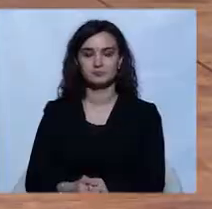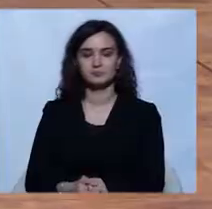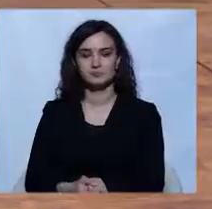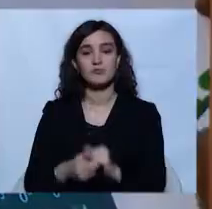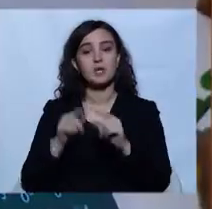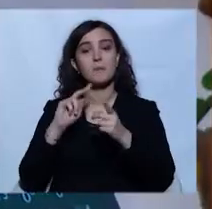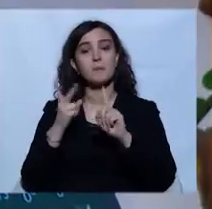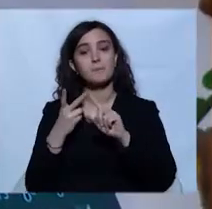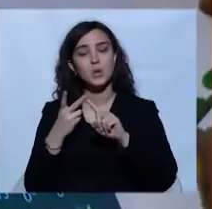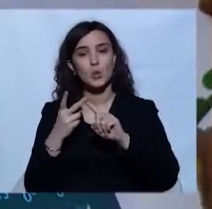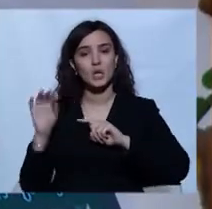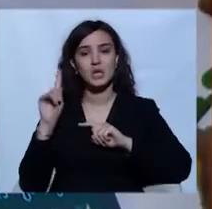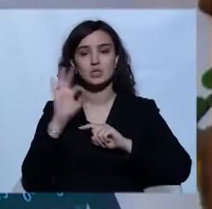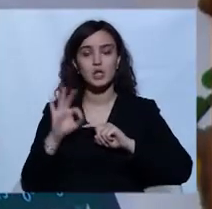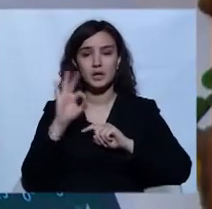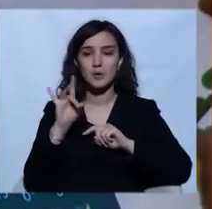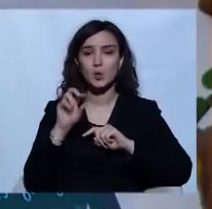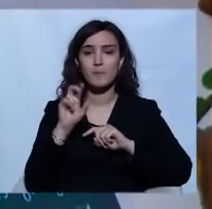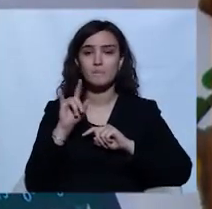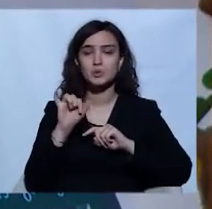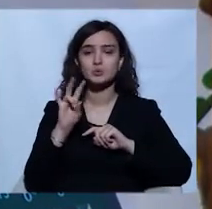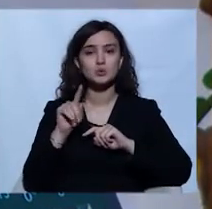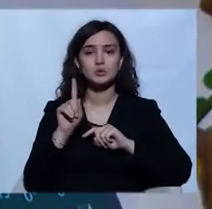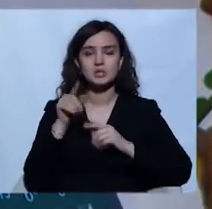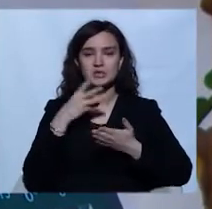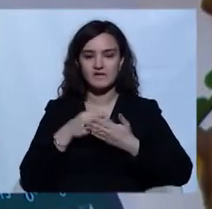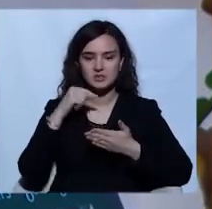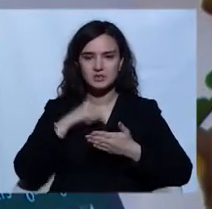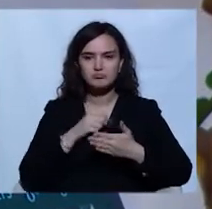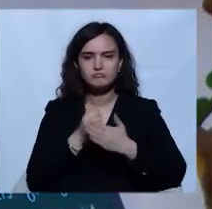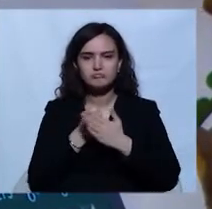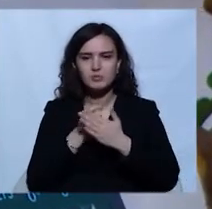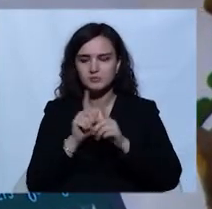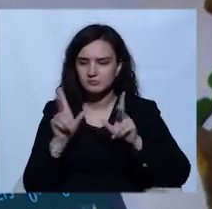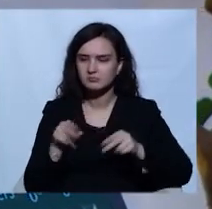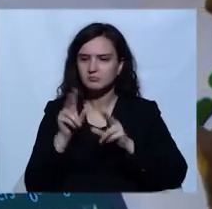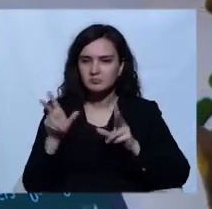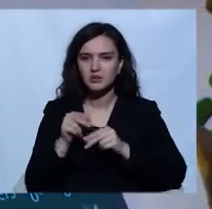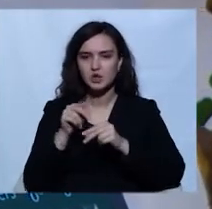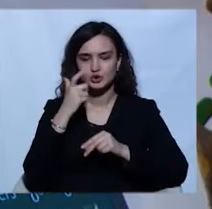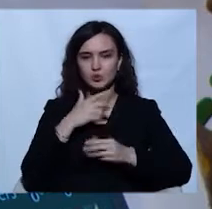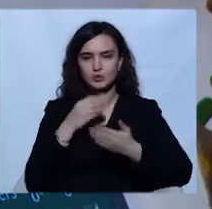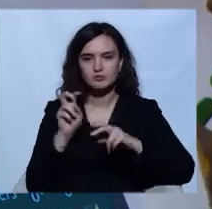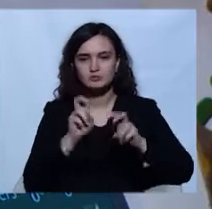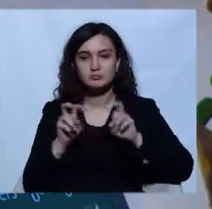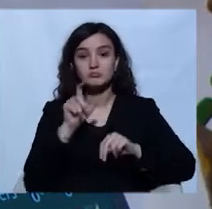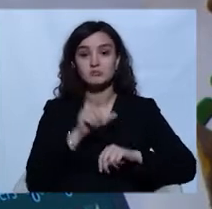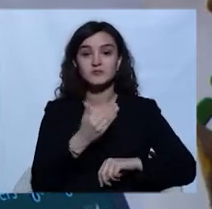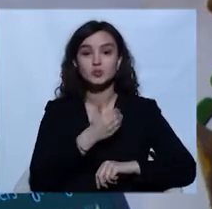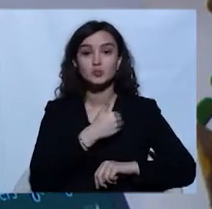Another thing about Robinson Crusoe is his resourcefulness, if you think back to our word at the beginning. He is a resourceful